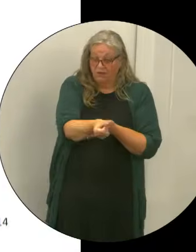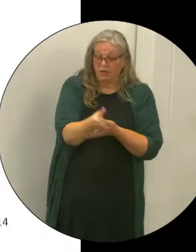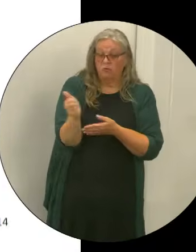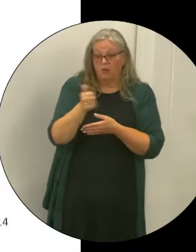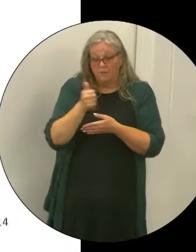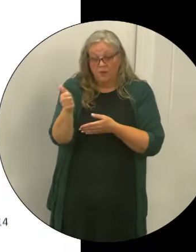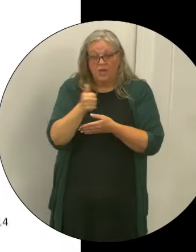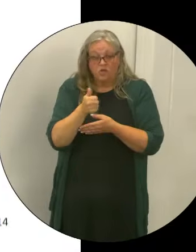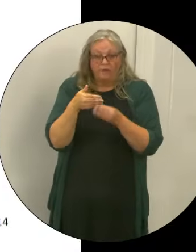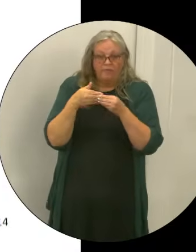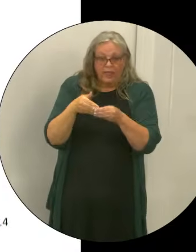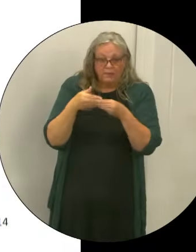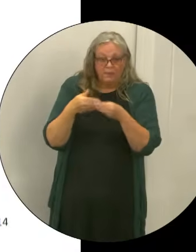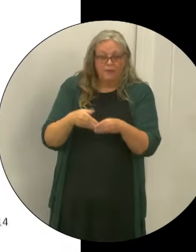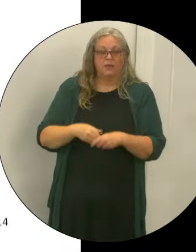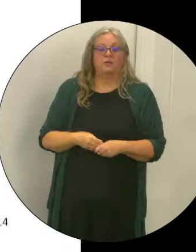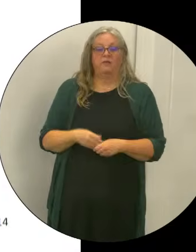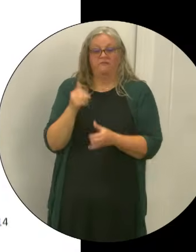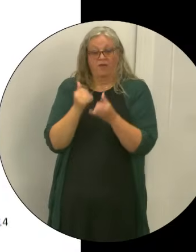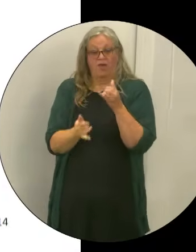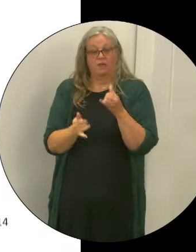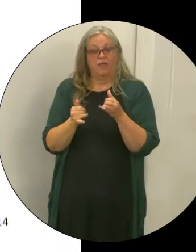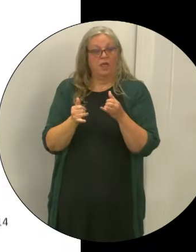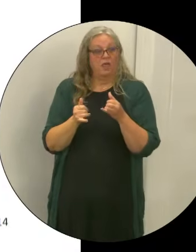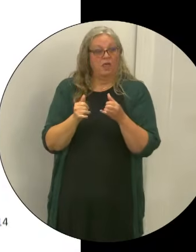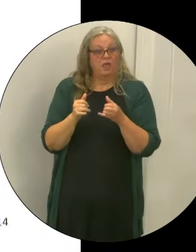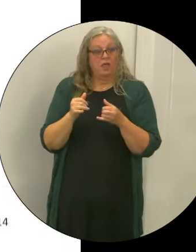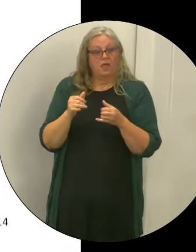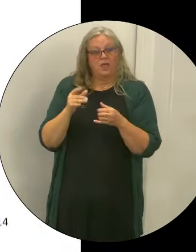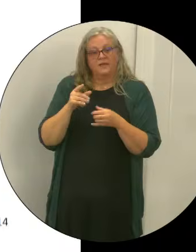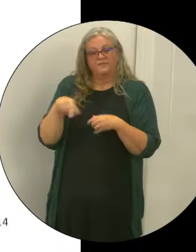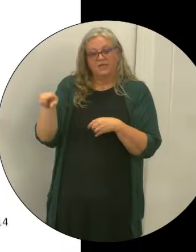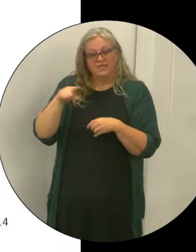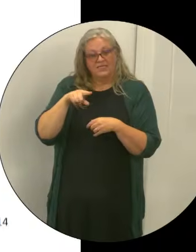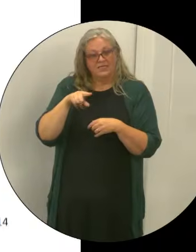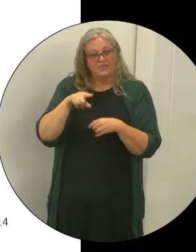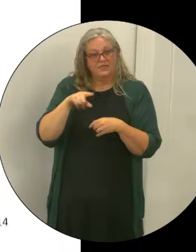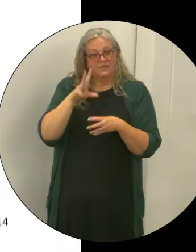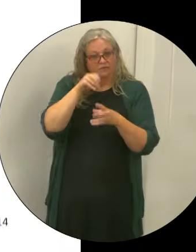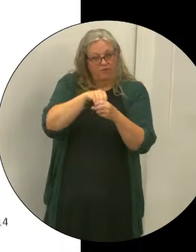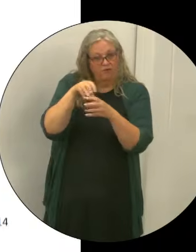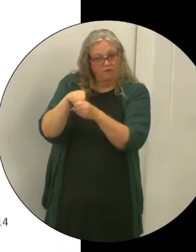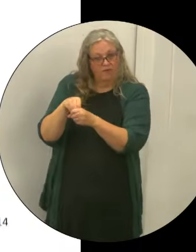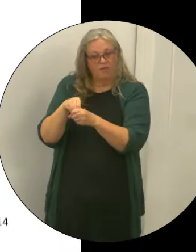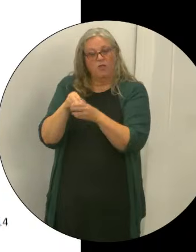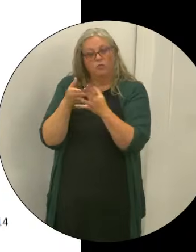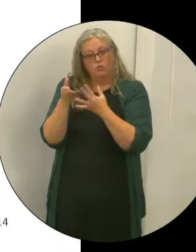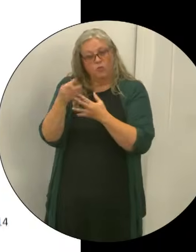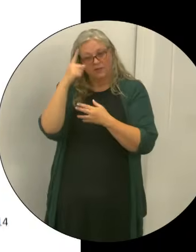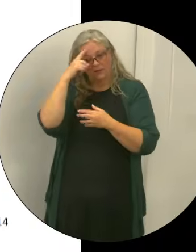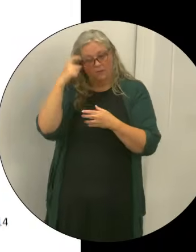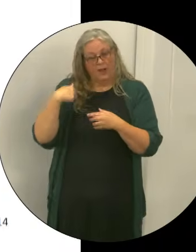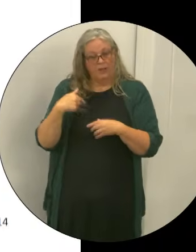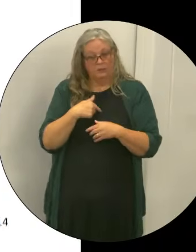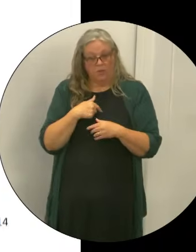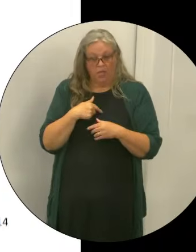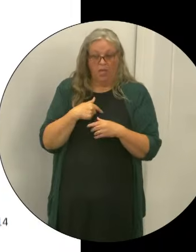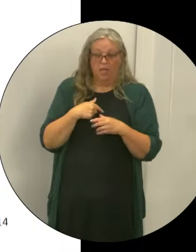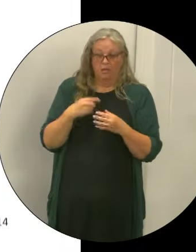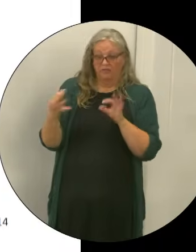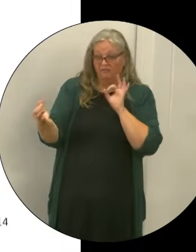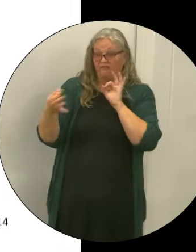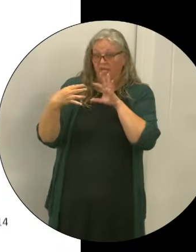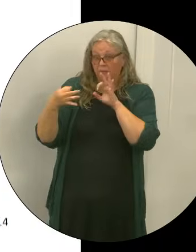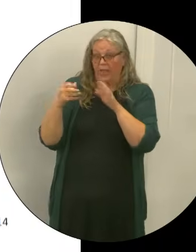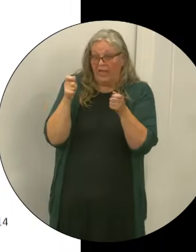transportation flexibility. Finally, stakeholder engagement will continue throughout the summer as we gather additional feedback and refine all of